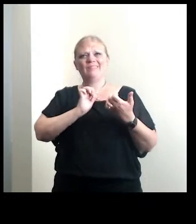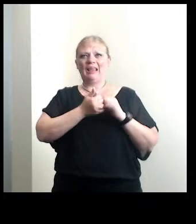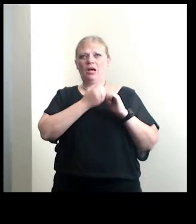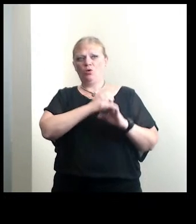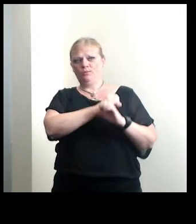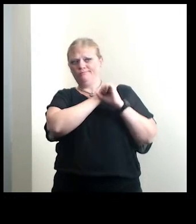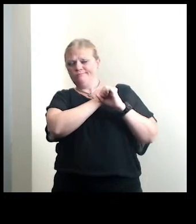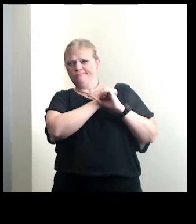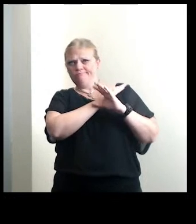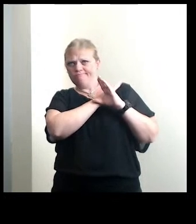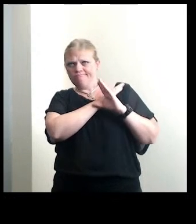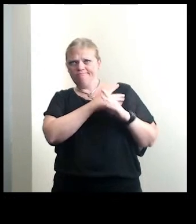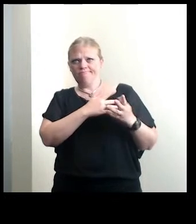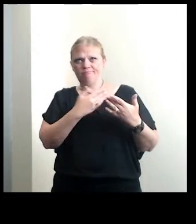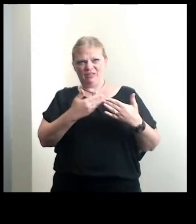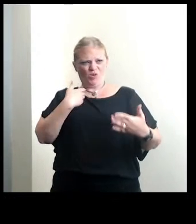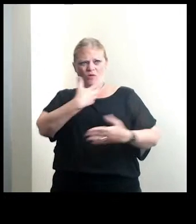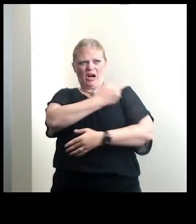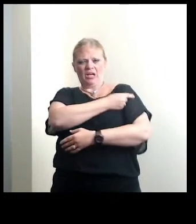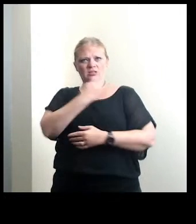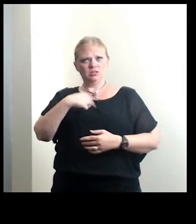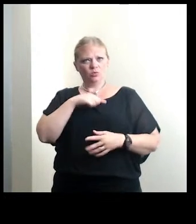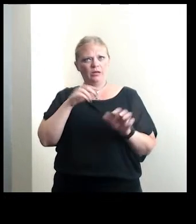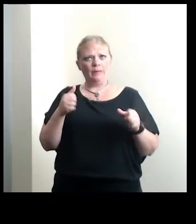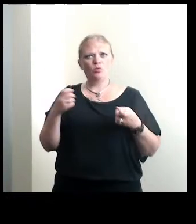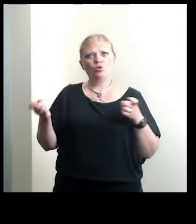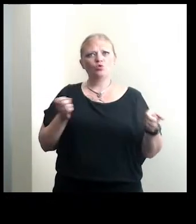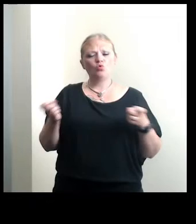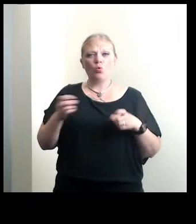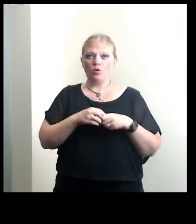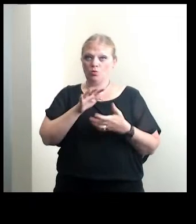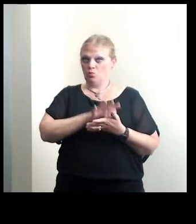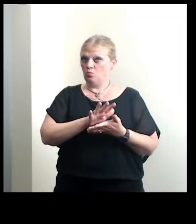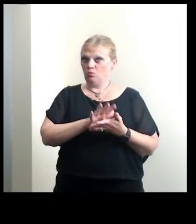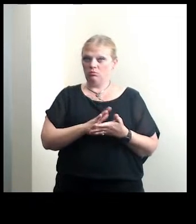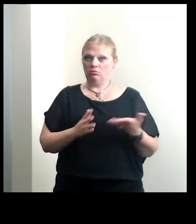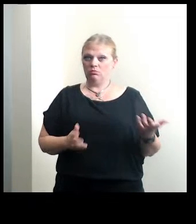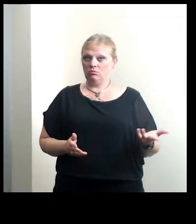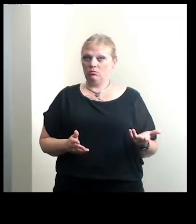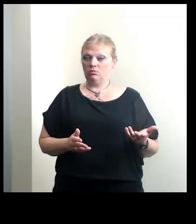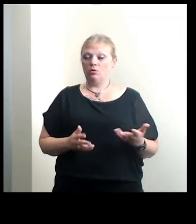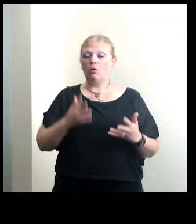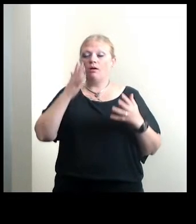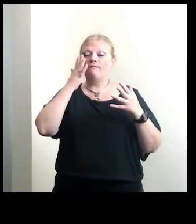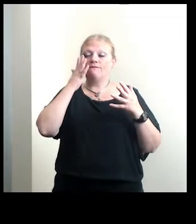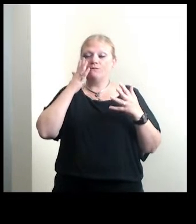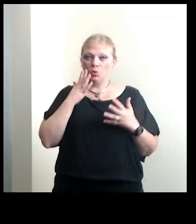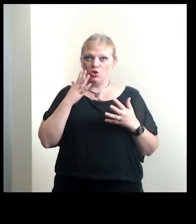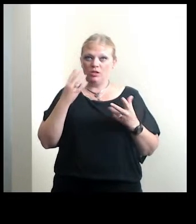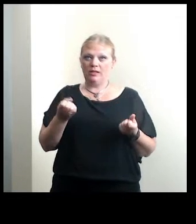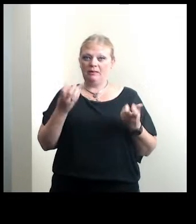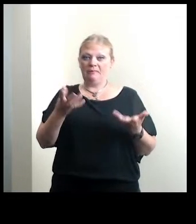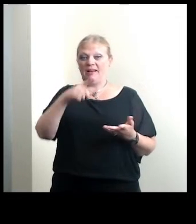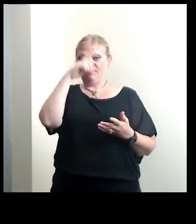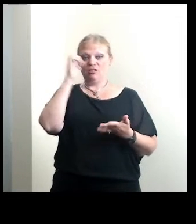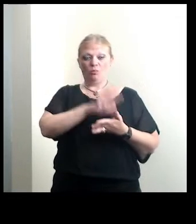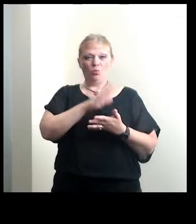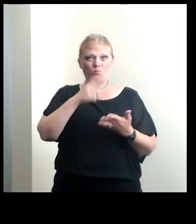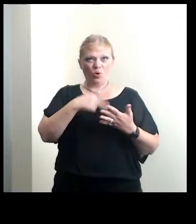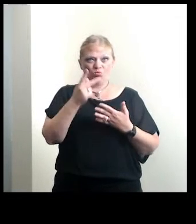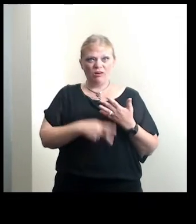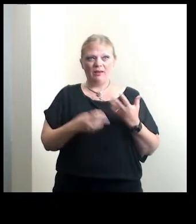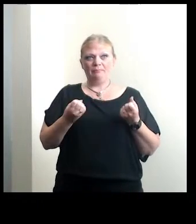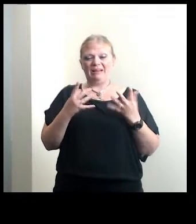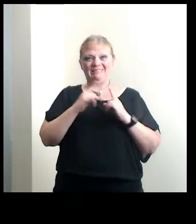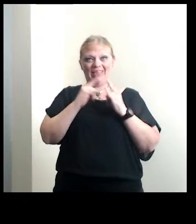Even before we had vaccine, we were able to control the cases in the school. And unfortunately, many of the summer school programs and many of